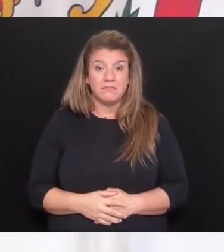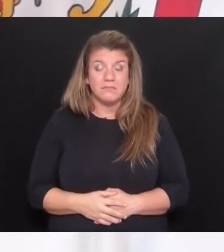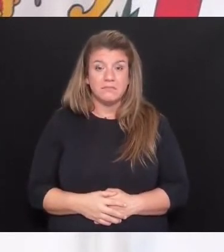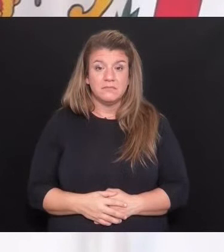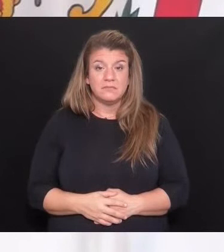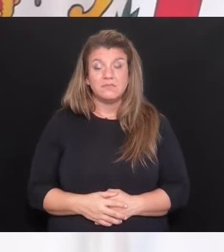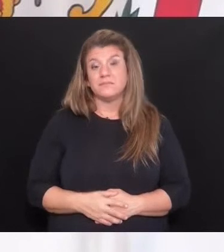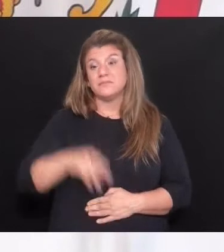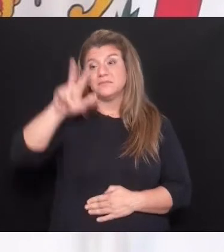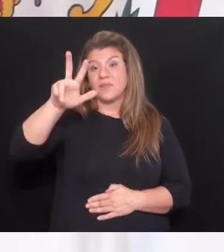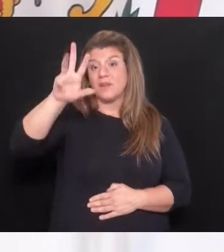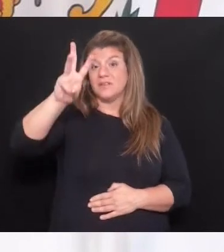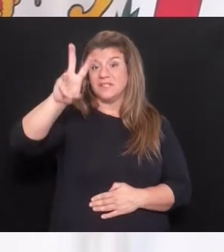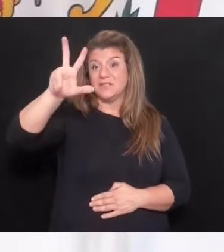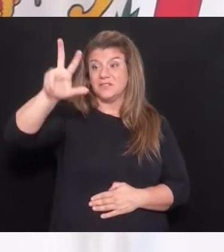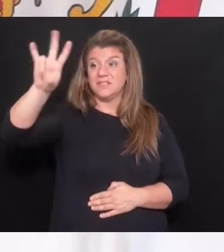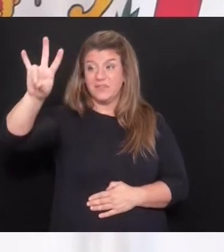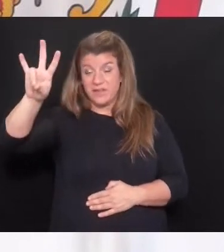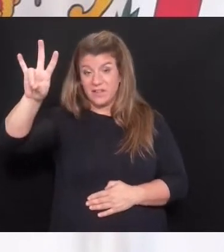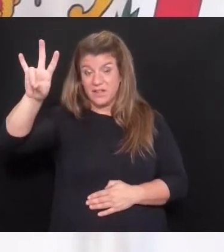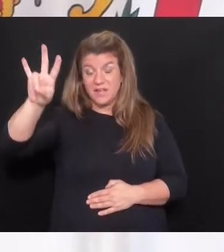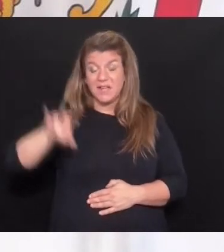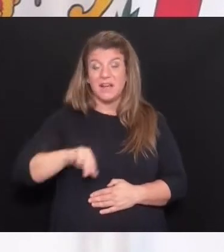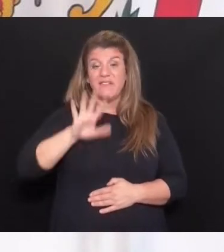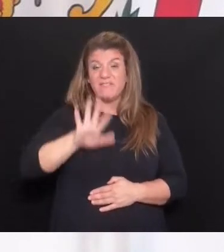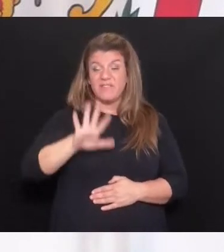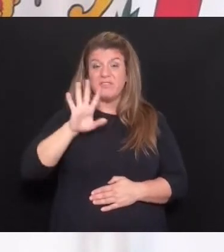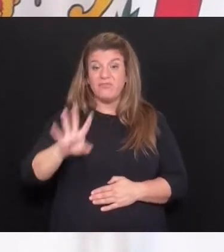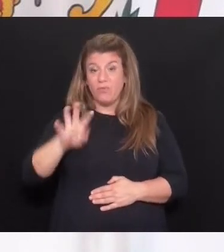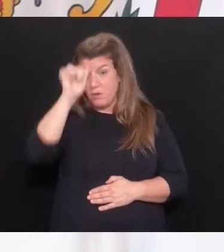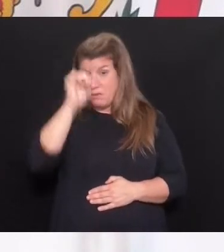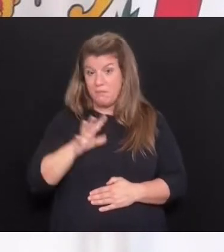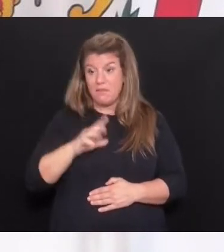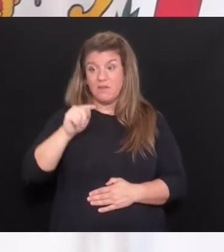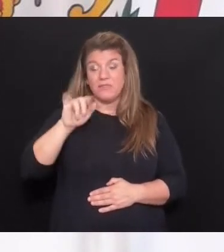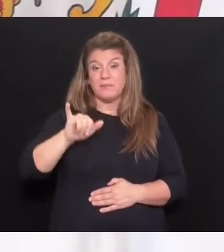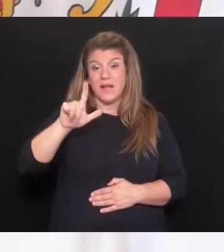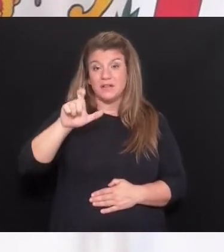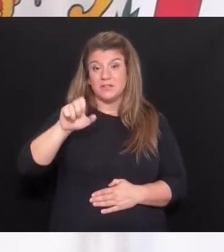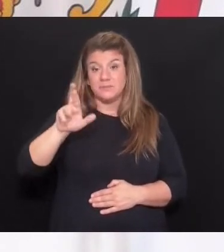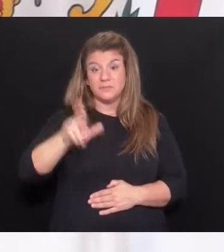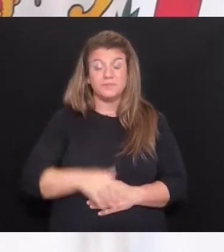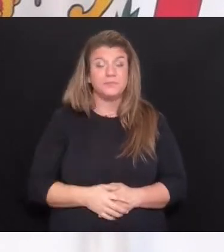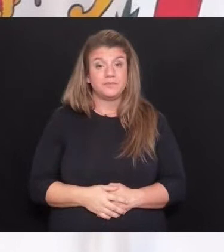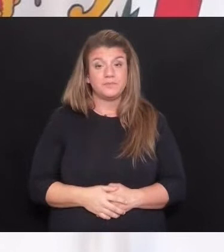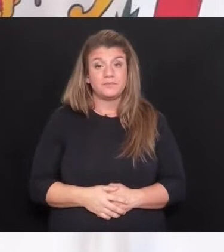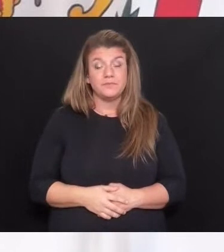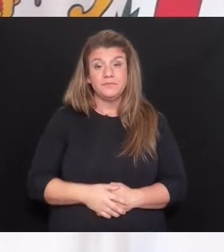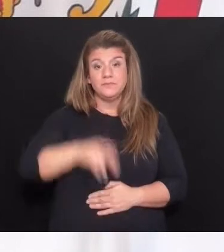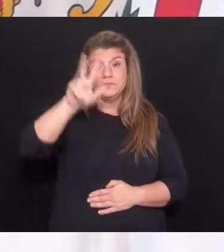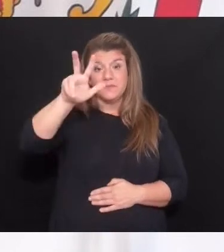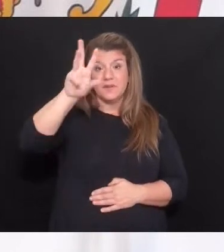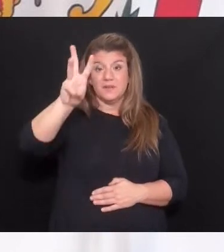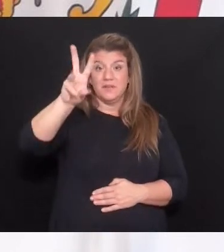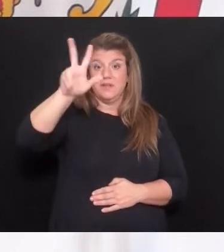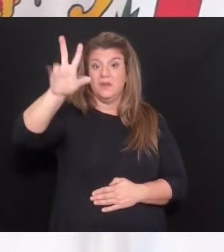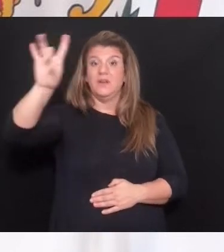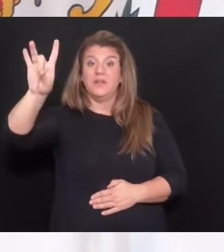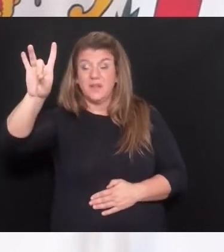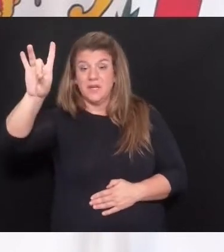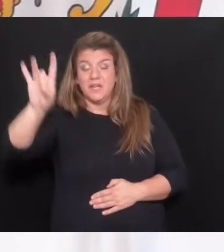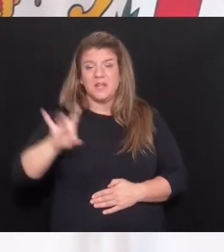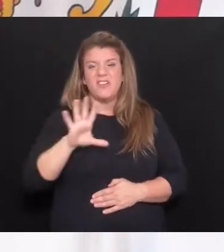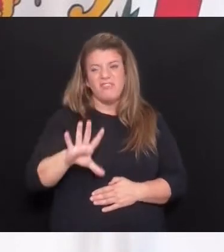The 3,637th death is a 54-year-old male from Tyler County. The 3,638th death